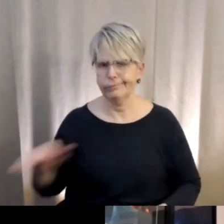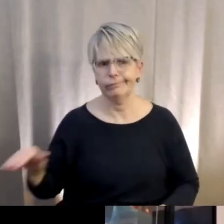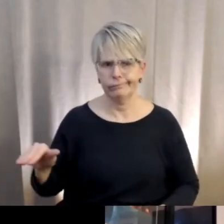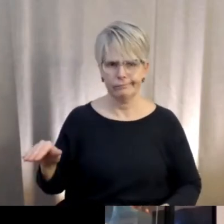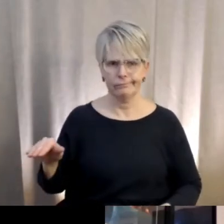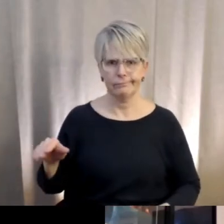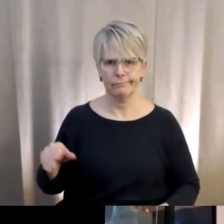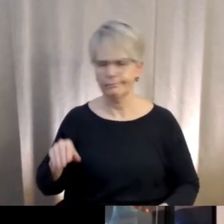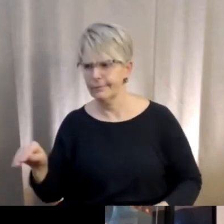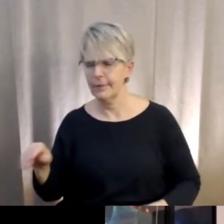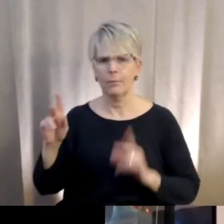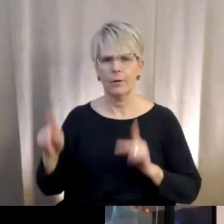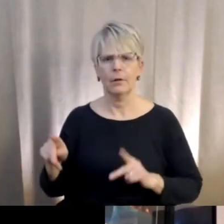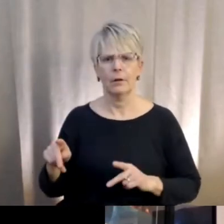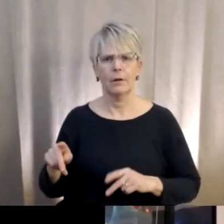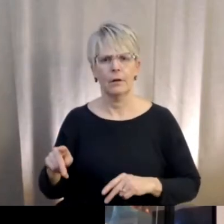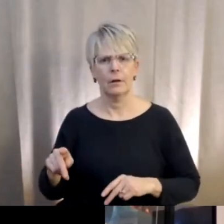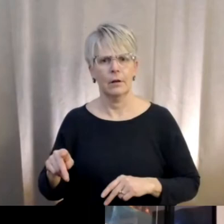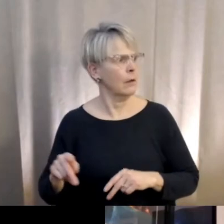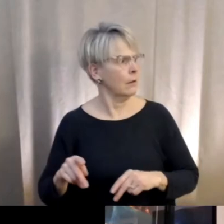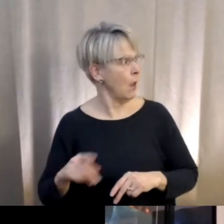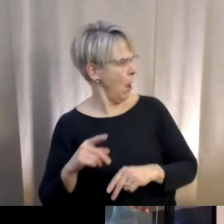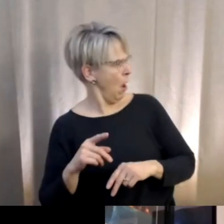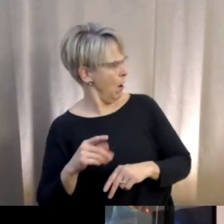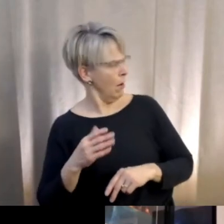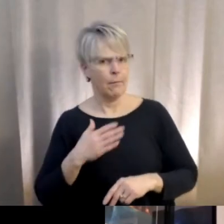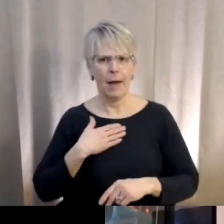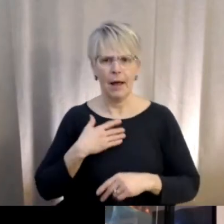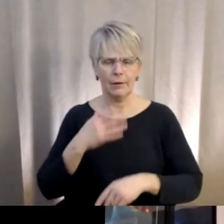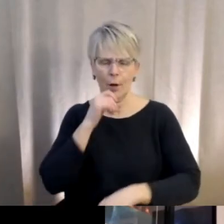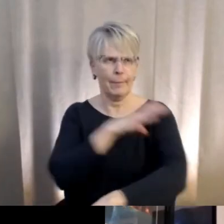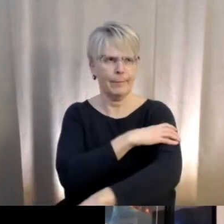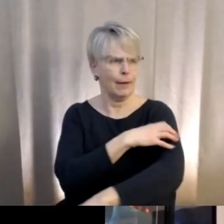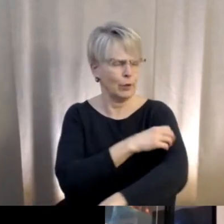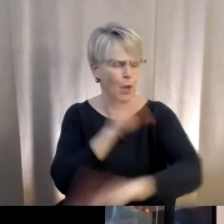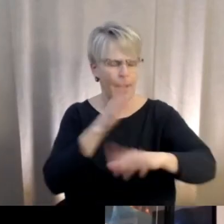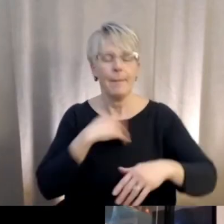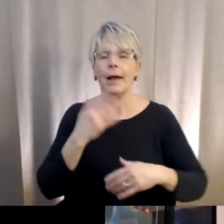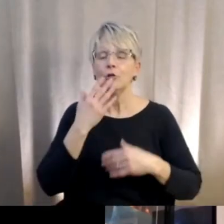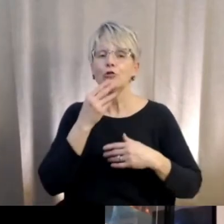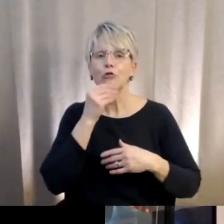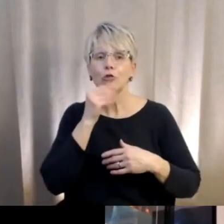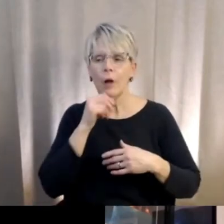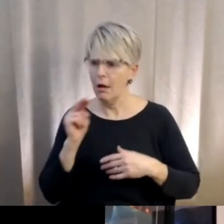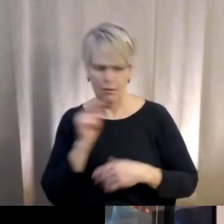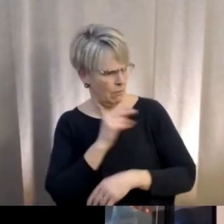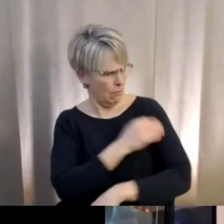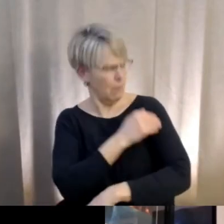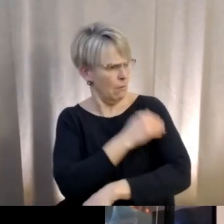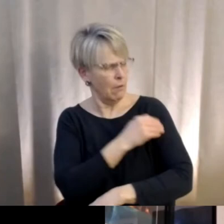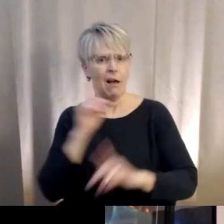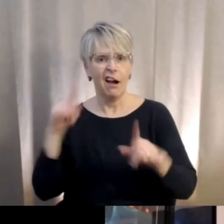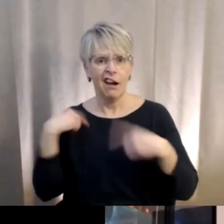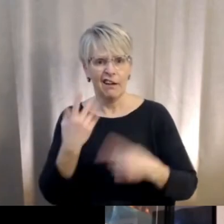takes years for the person to be like, oh my gosh, is it my blood pressure? Oh, my, or not blood pressure, but blood sugar. And then they clue in like the dog's been telling them